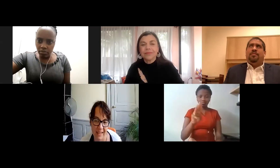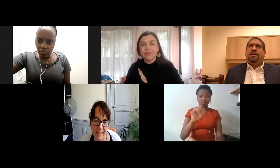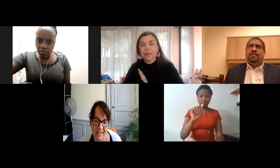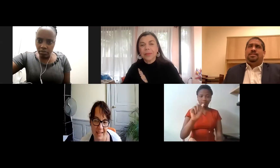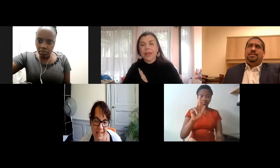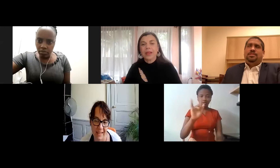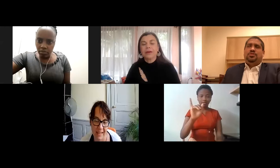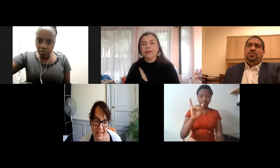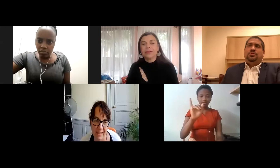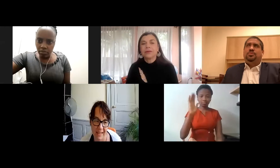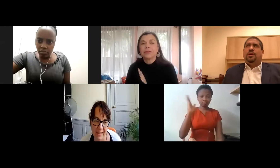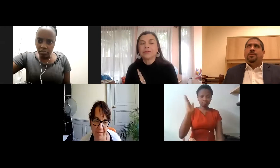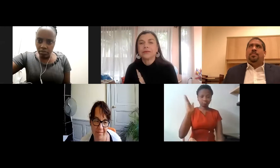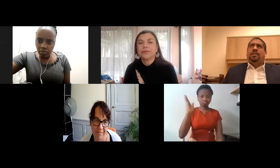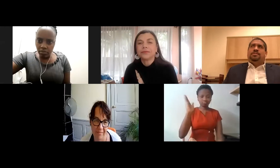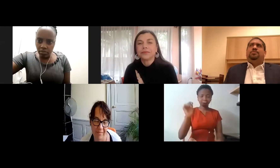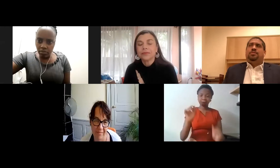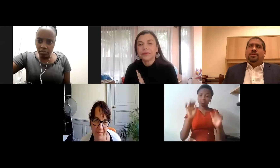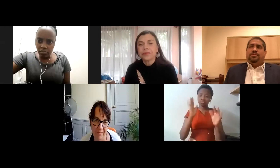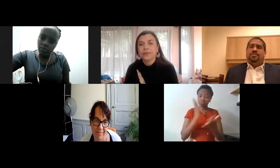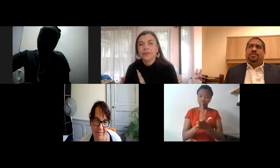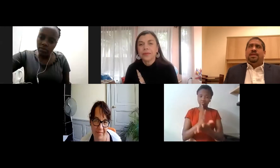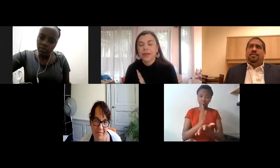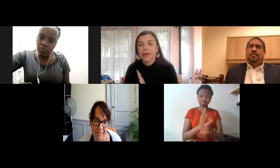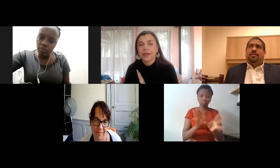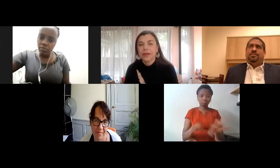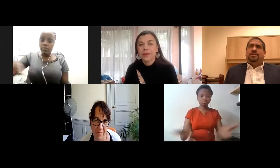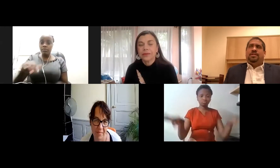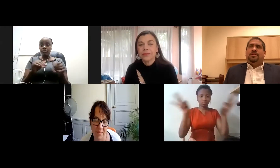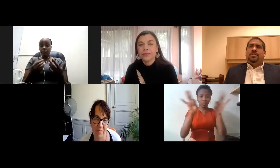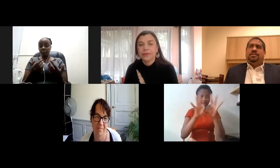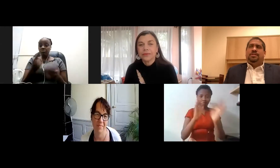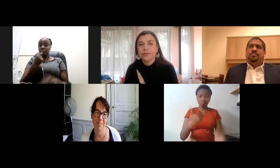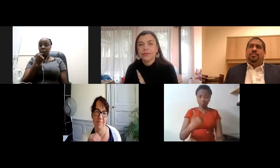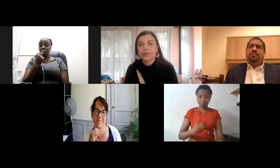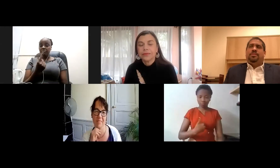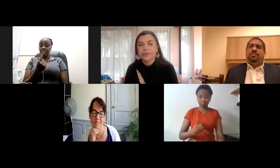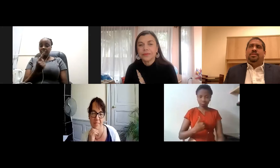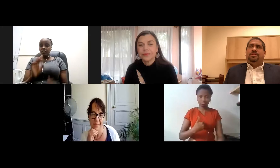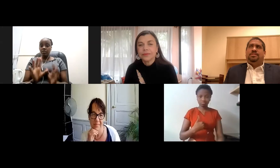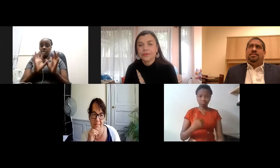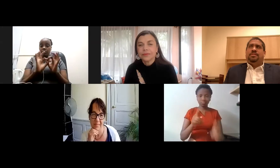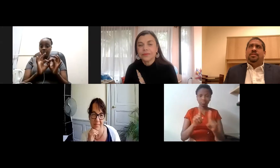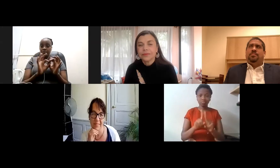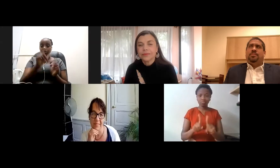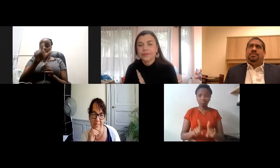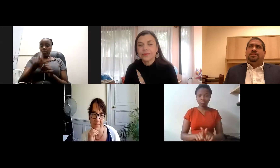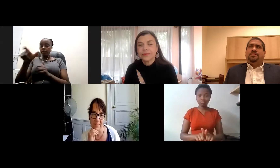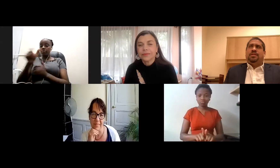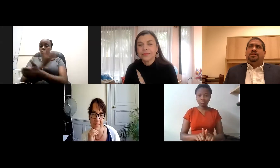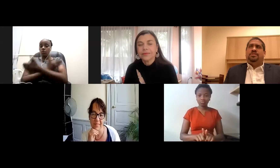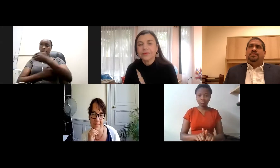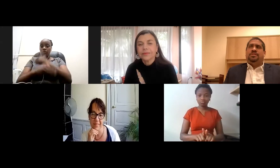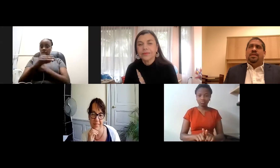and relevant to listen what you have to say, especially in connecting people with disabilities, their